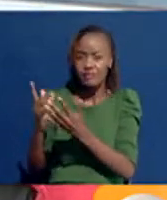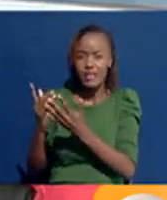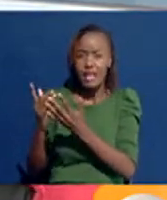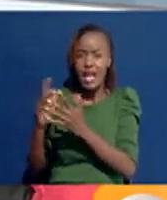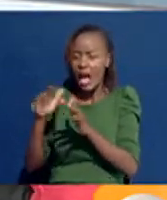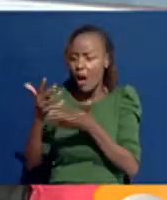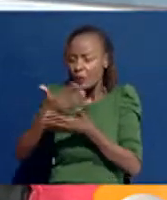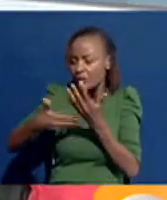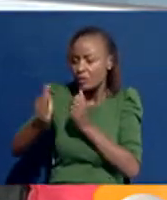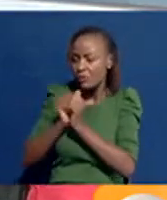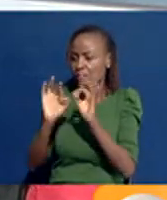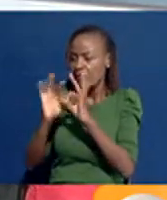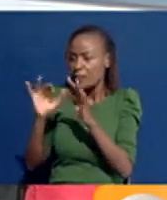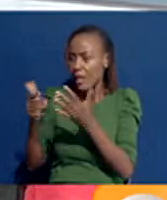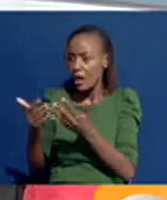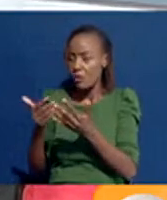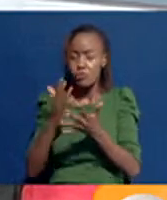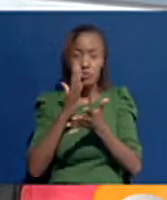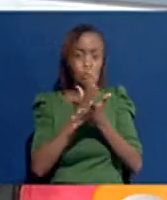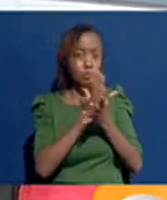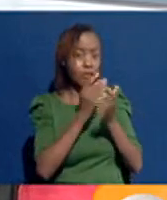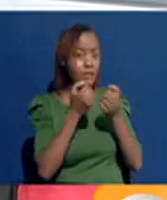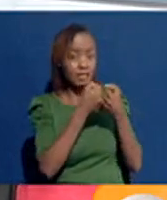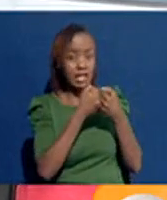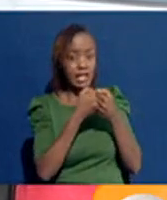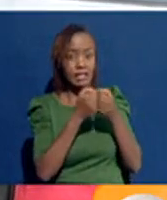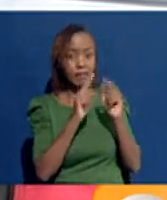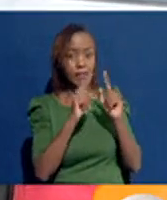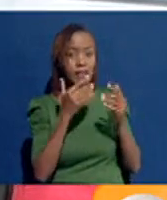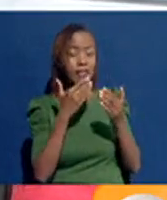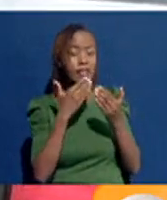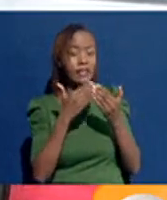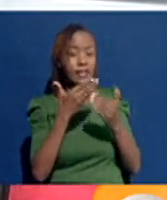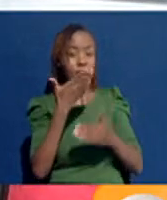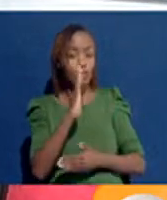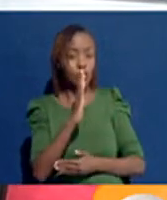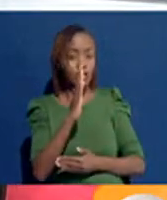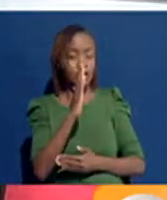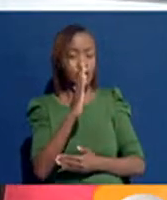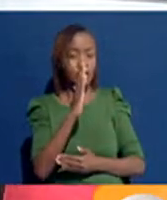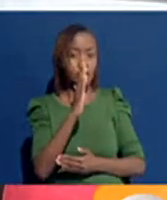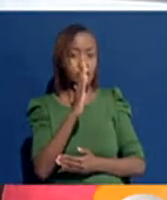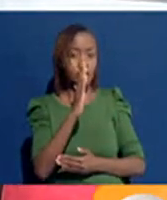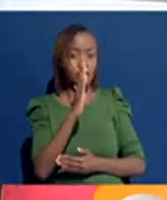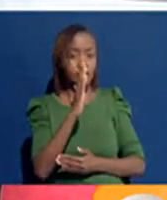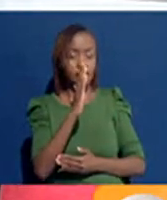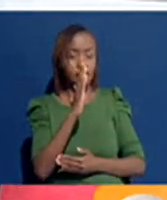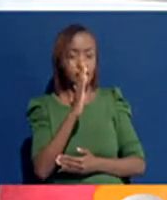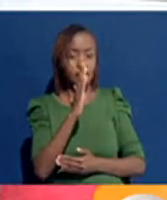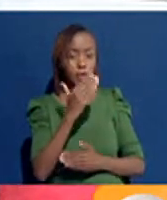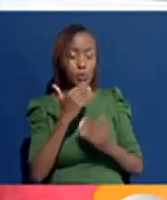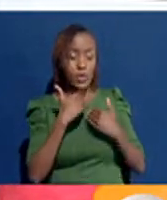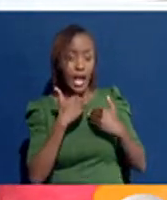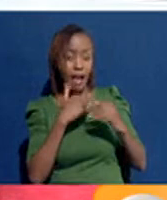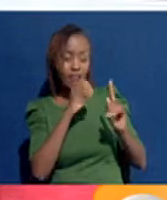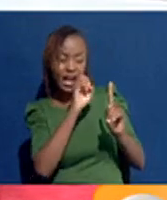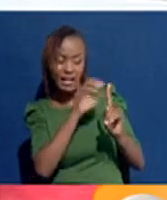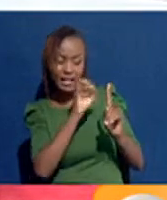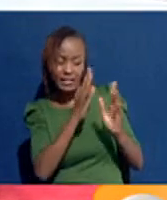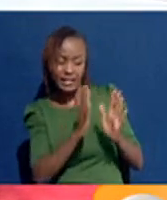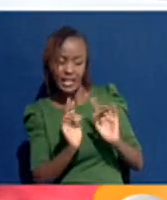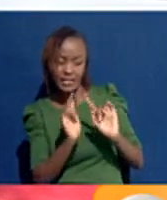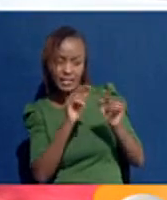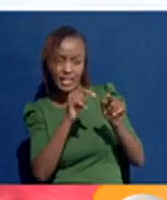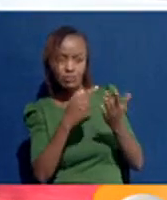very difficult, but I thank God that we have been having counselors are coming out to counsel our staff to understand the situation and accept